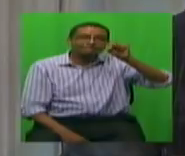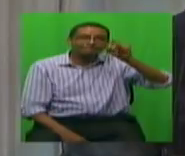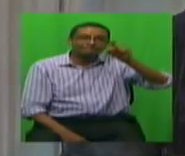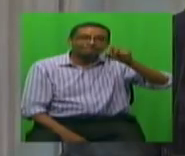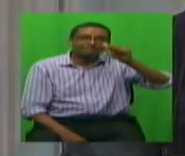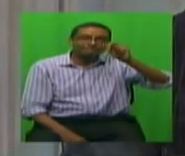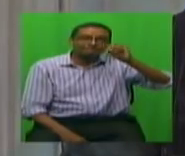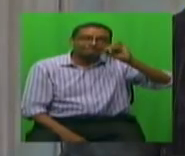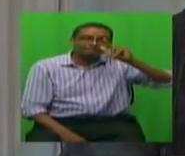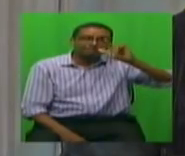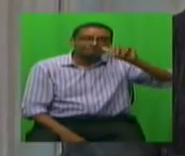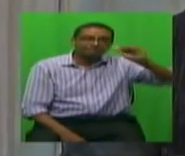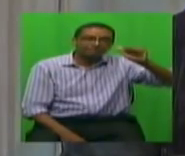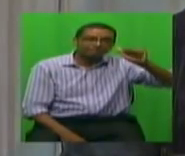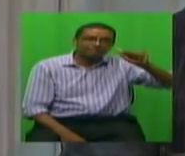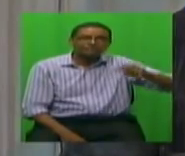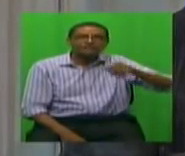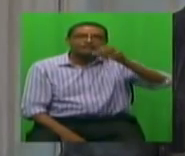at a particular point.